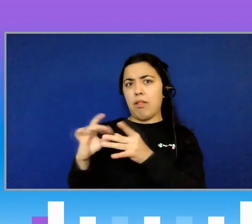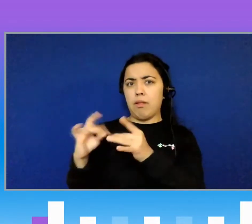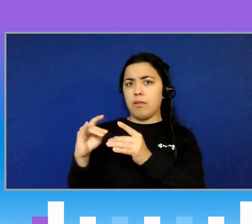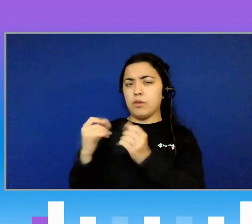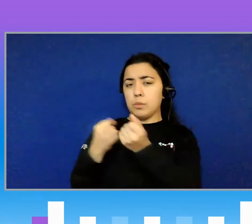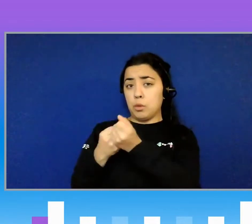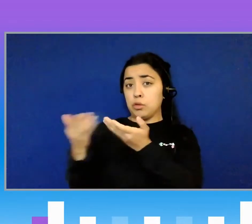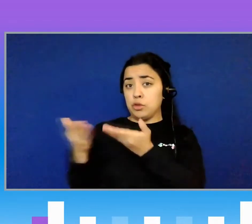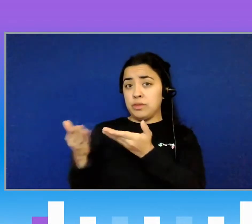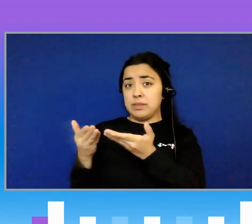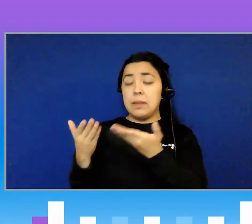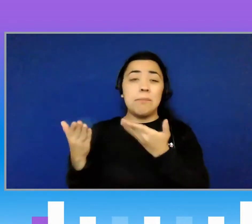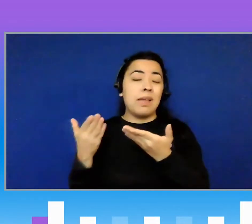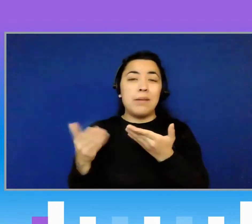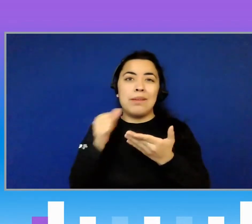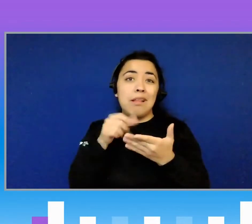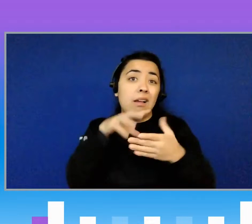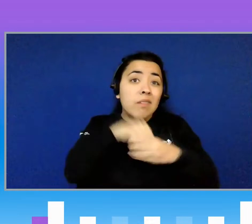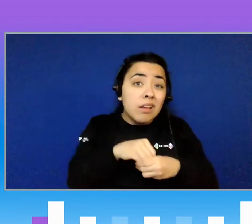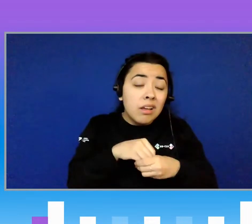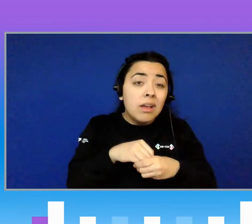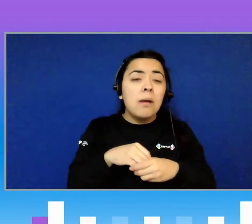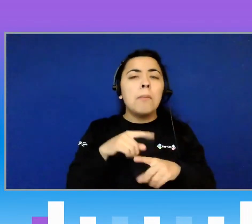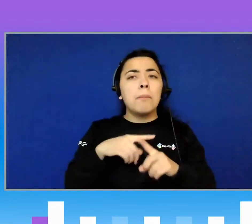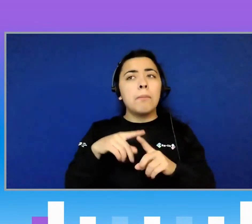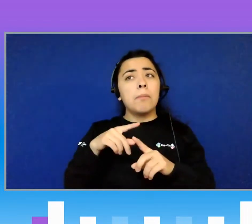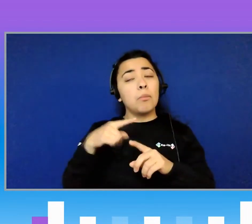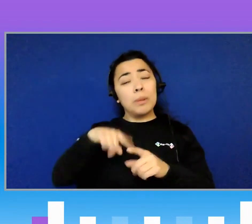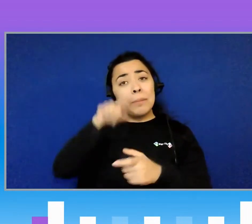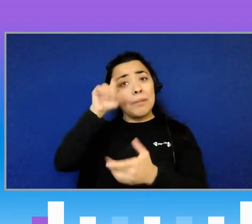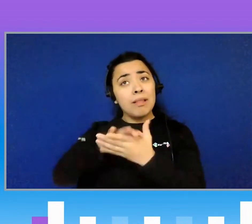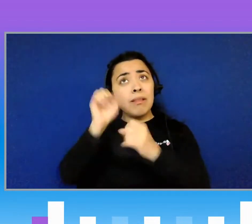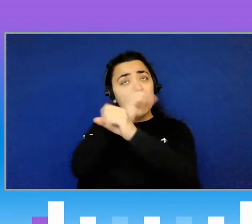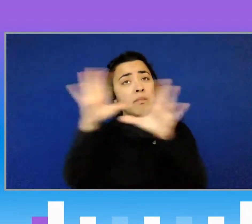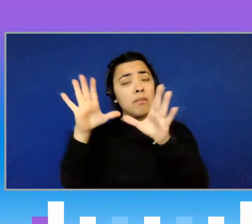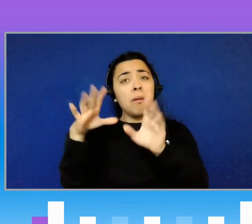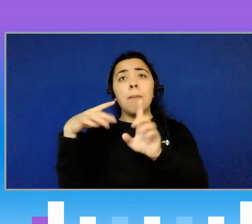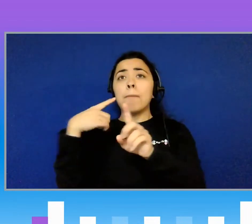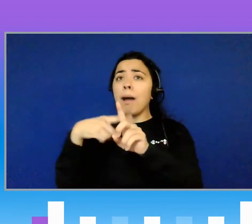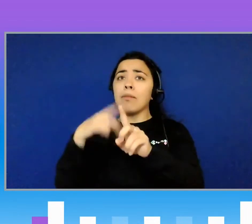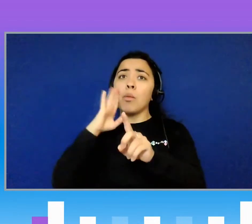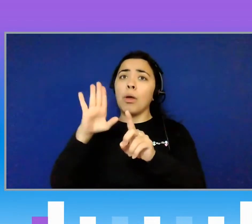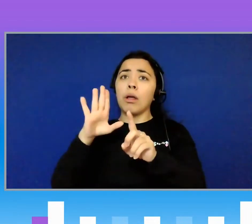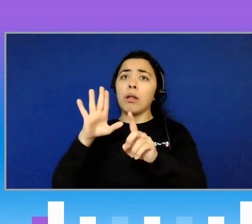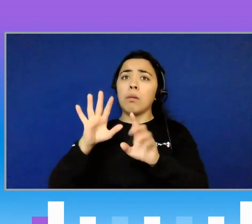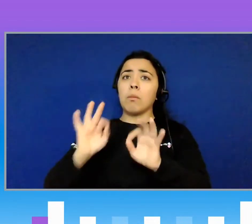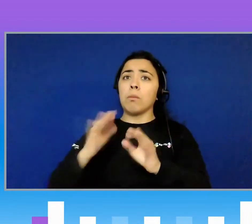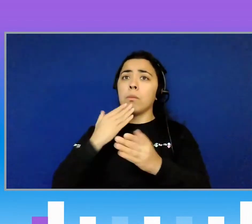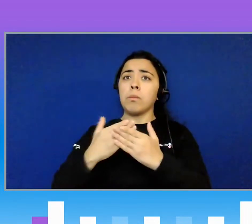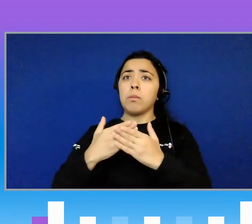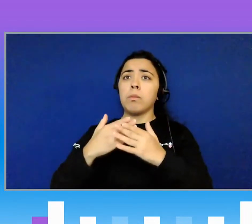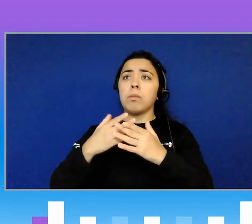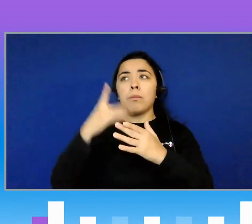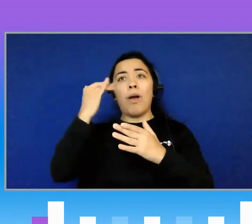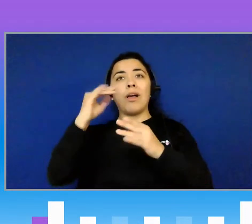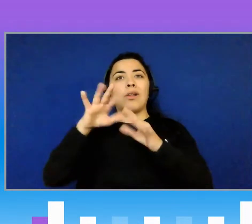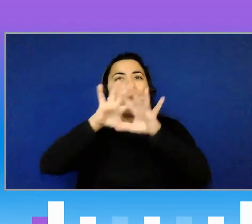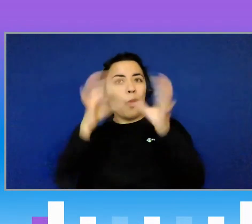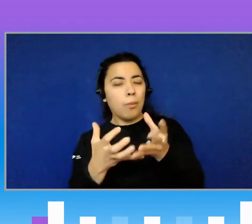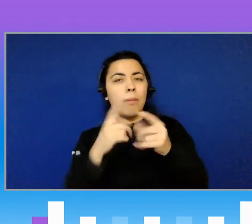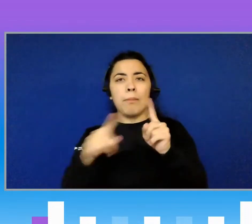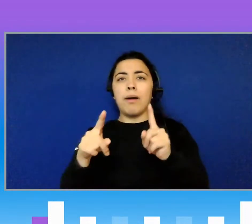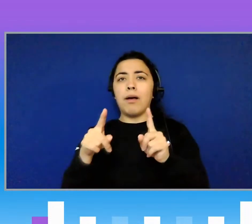We believe that it can have a positive effect, but obviously not all of it will come as far as I know,